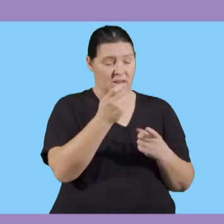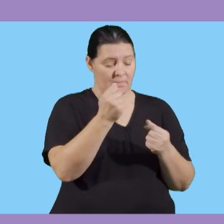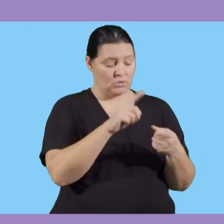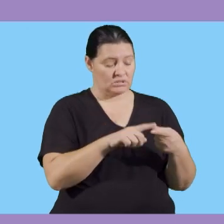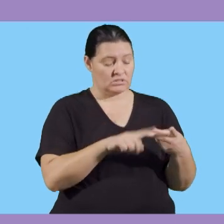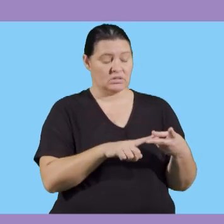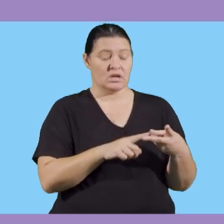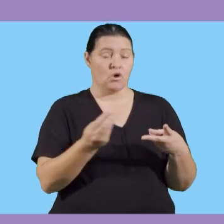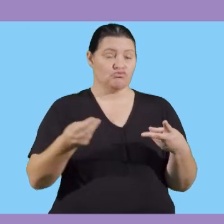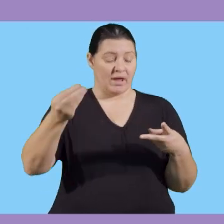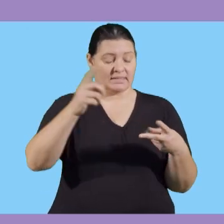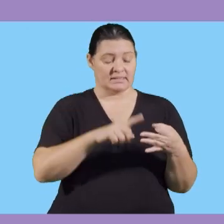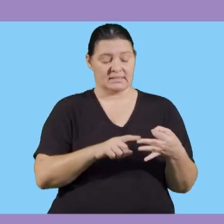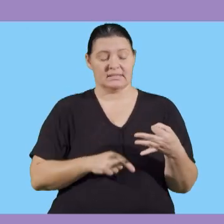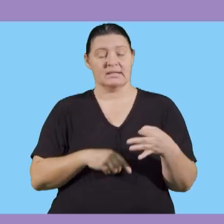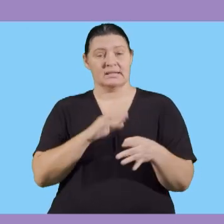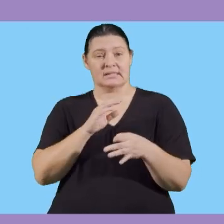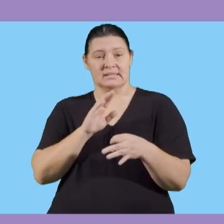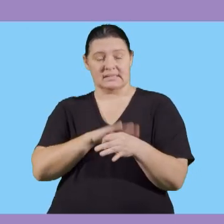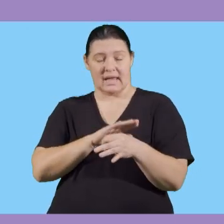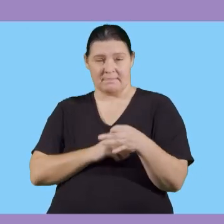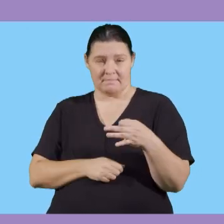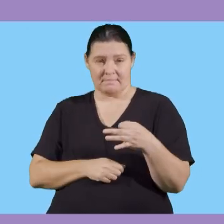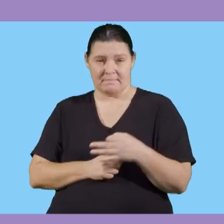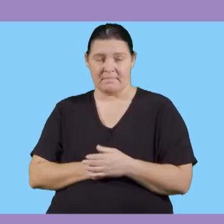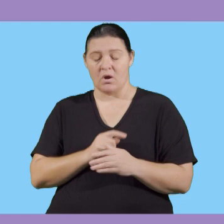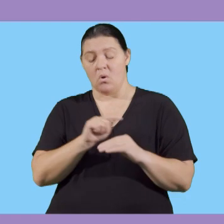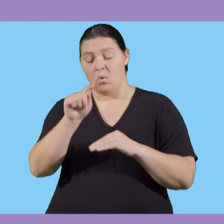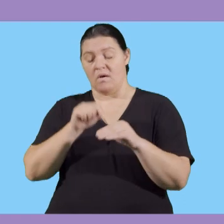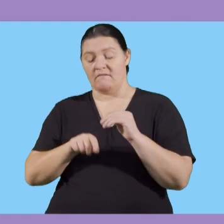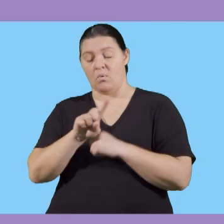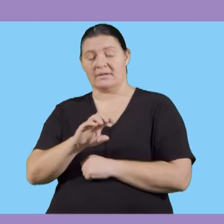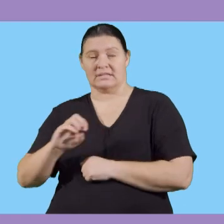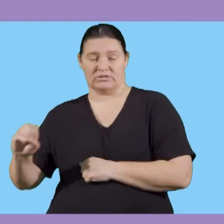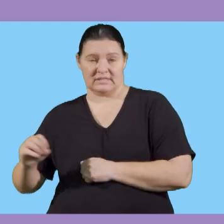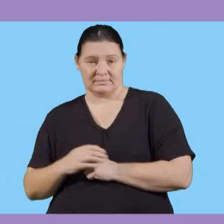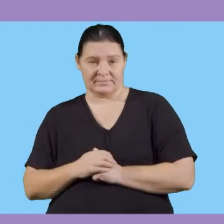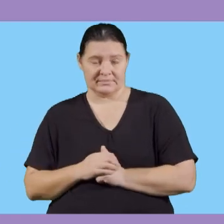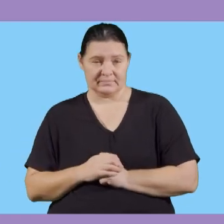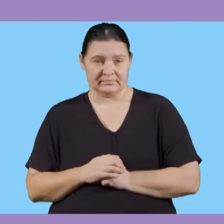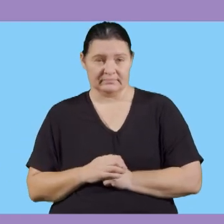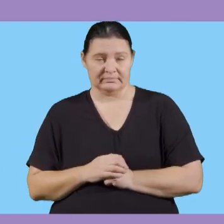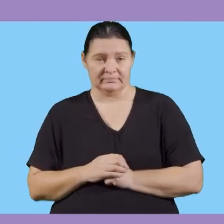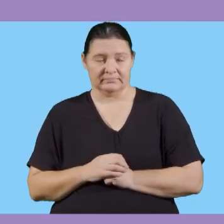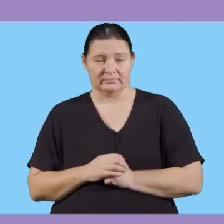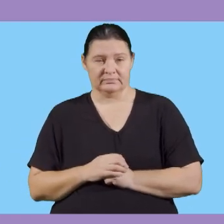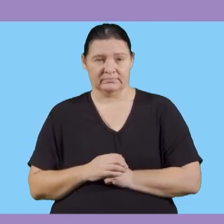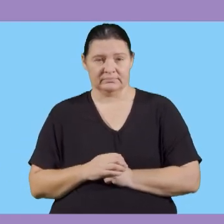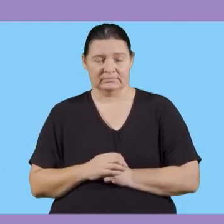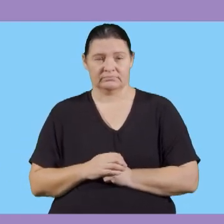our R for the interest rate, and our T for the period or for the amount of time.